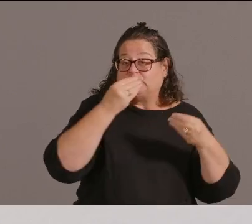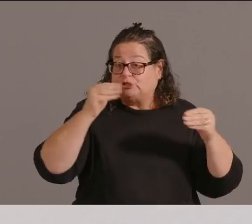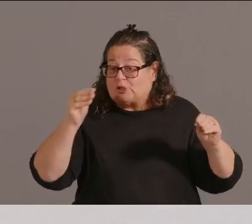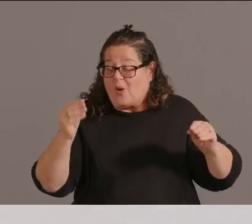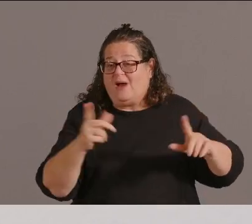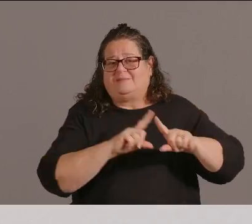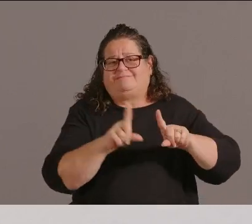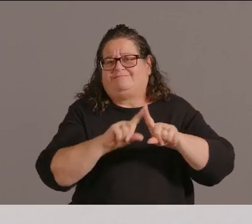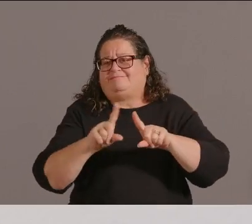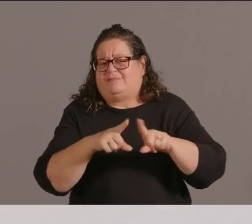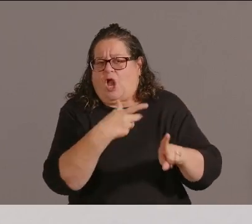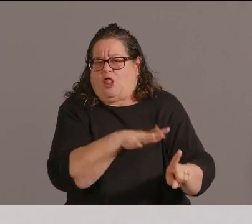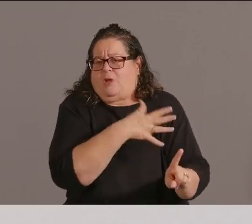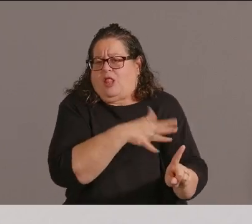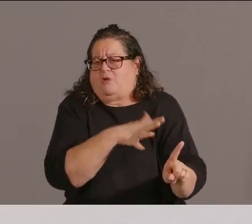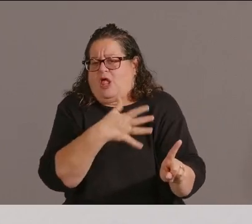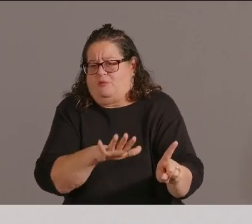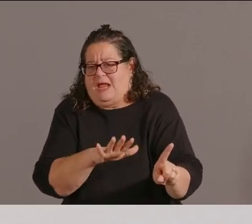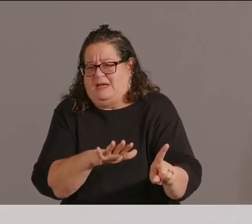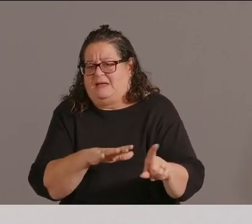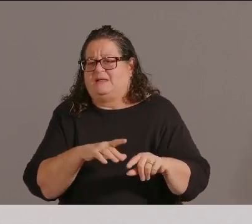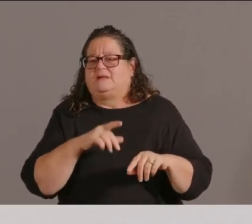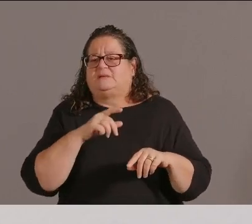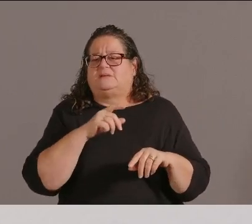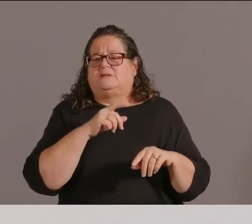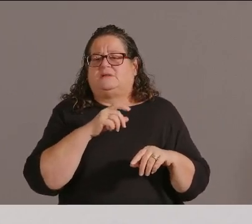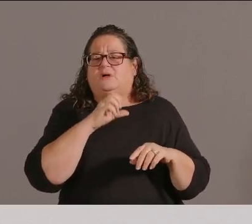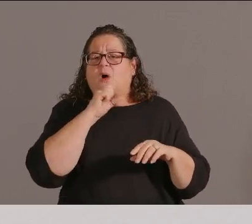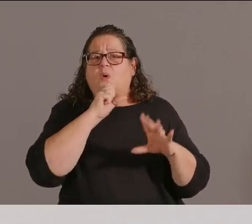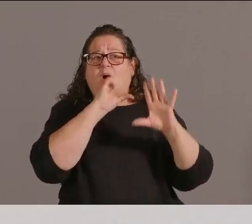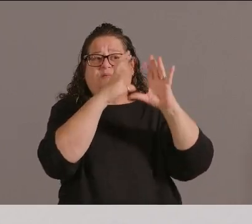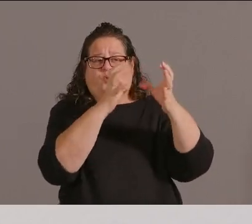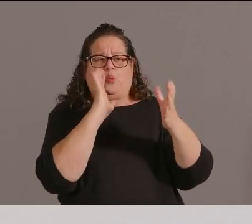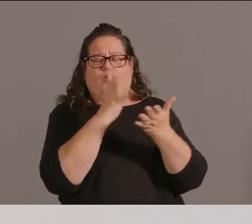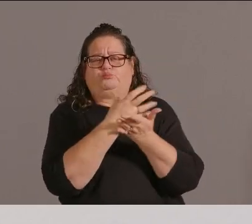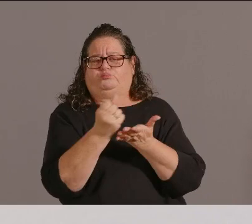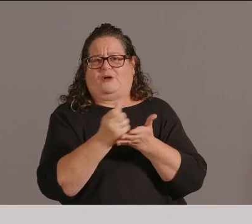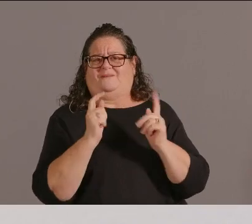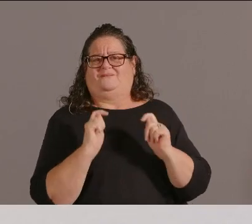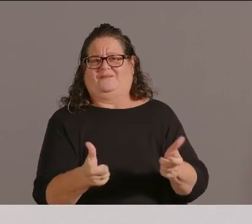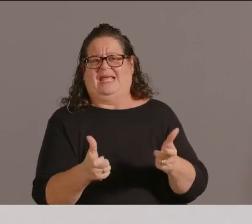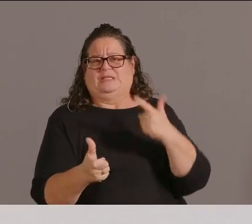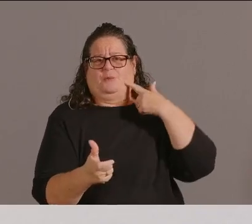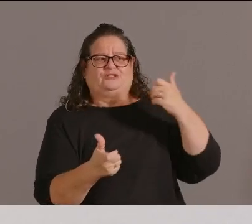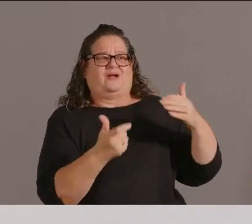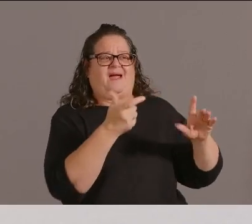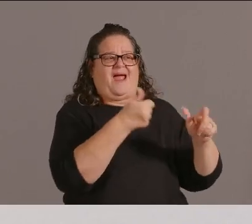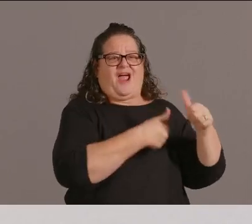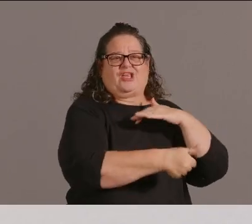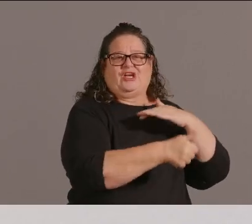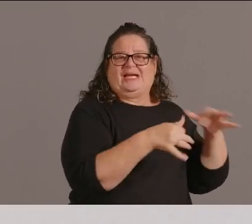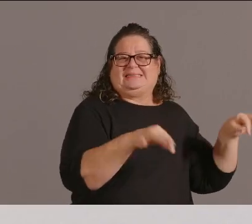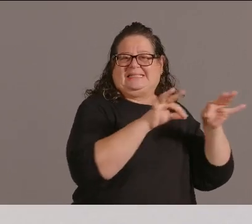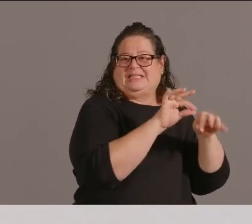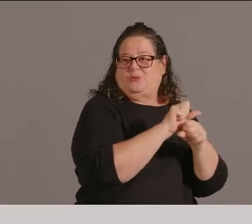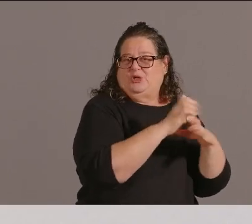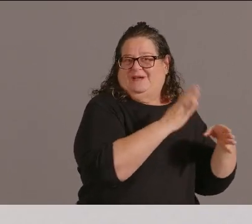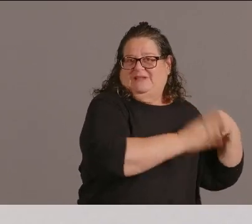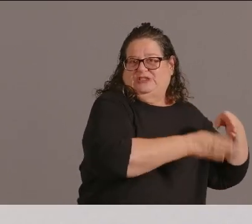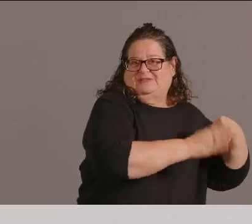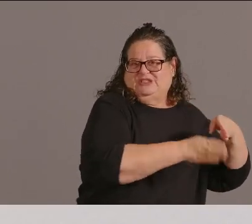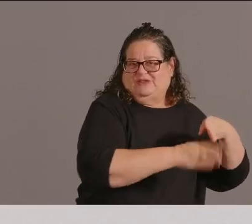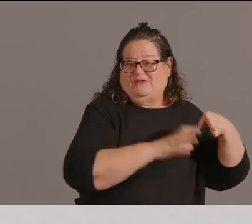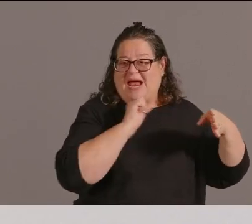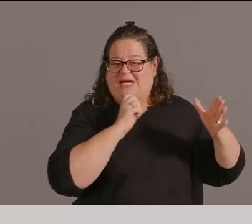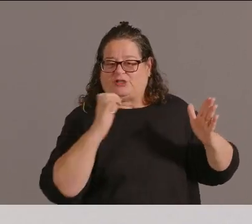are getting people in those groups. So those groups will continue to dwindle even while we're in the 45 and then the 35 group. Oh,